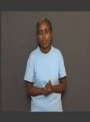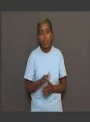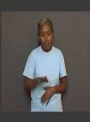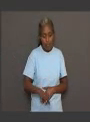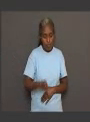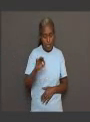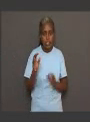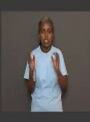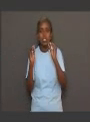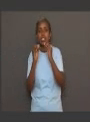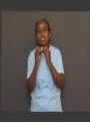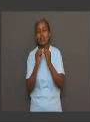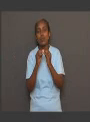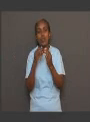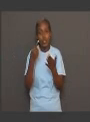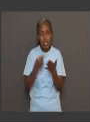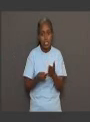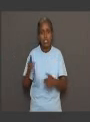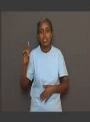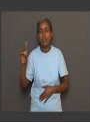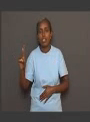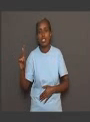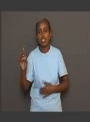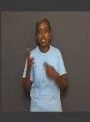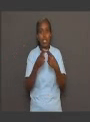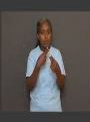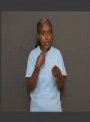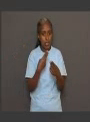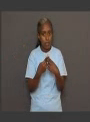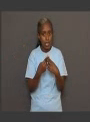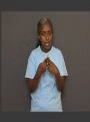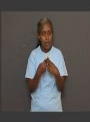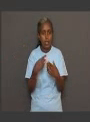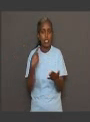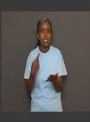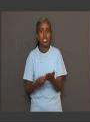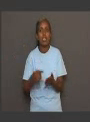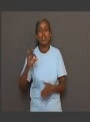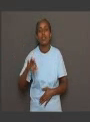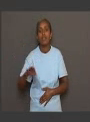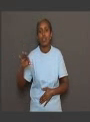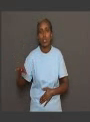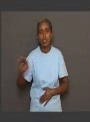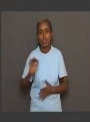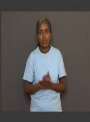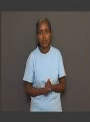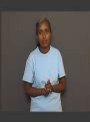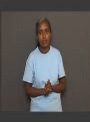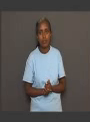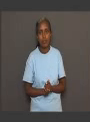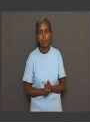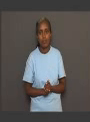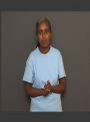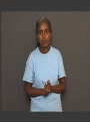Find the sum of these deviations multiplied by their frequencies.